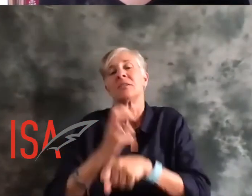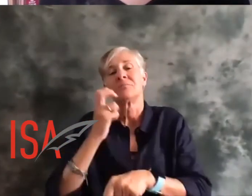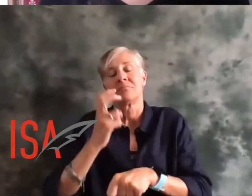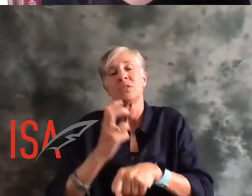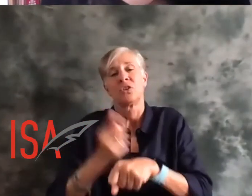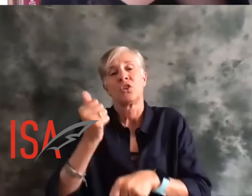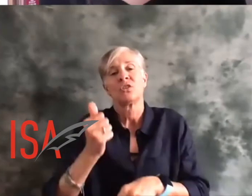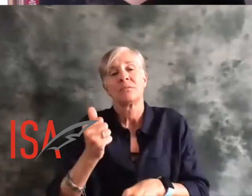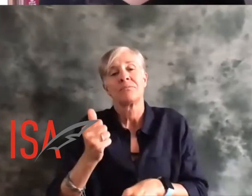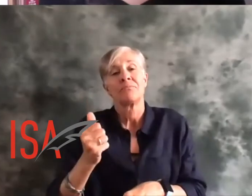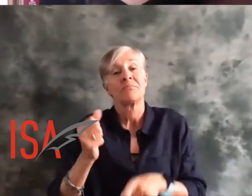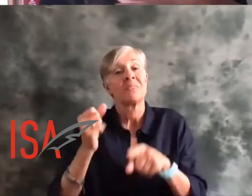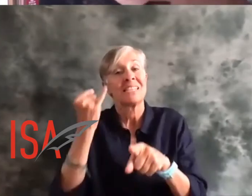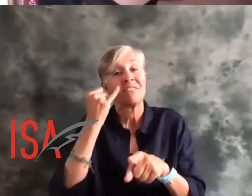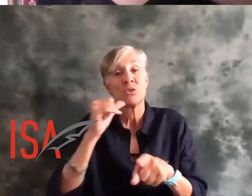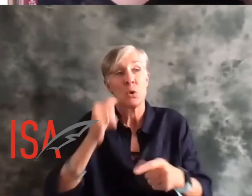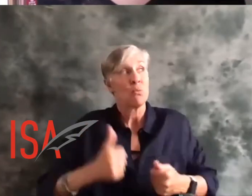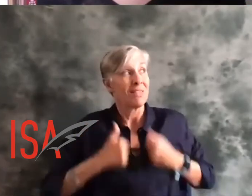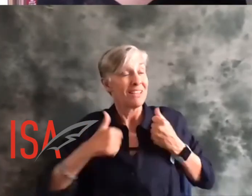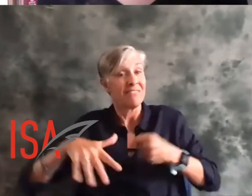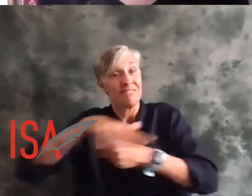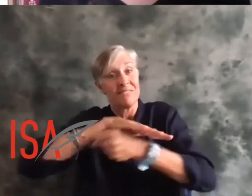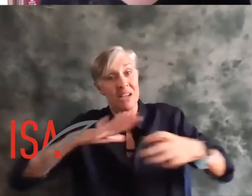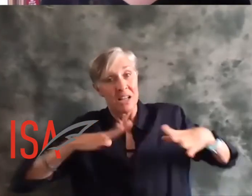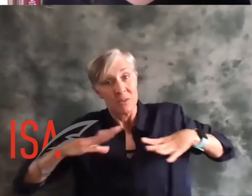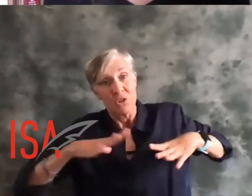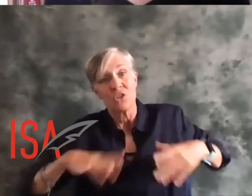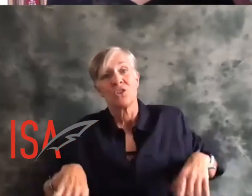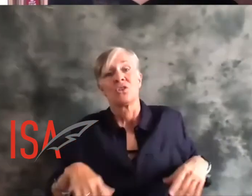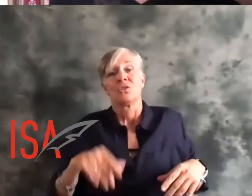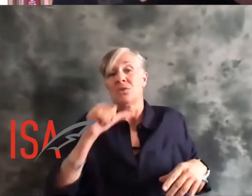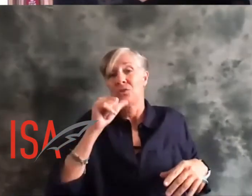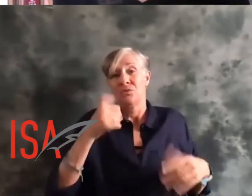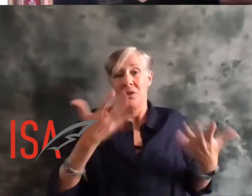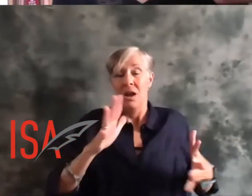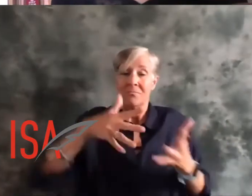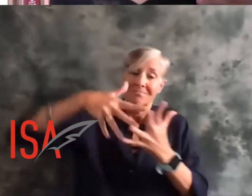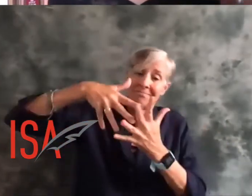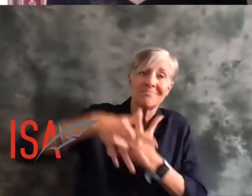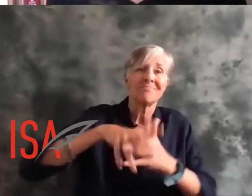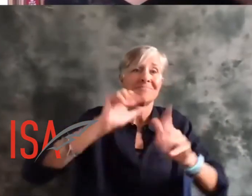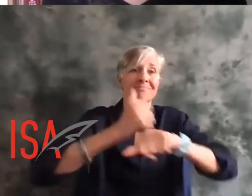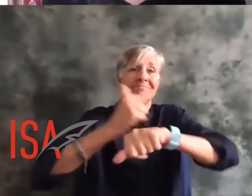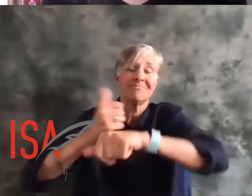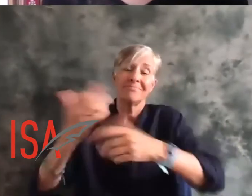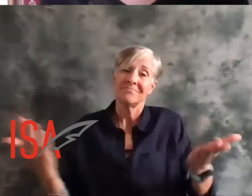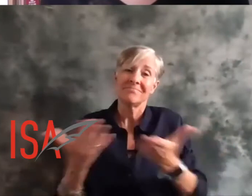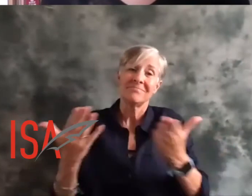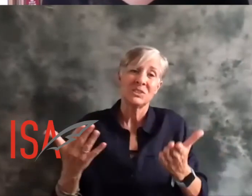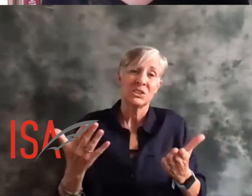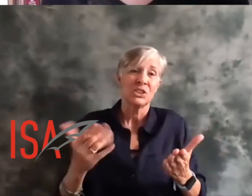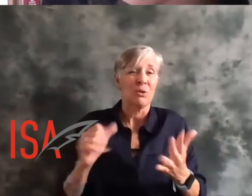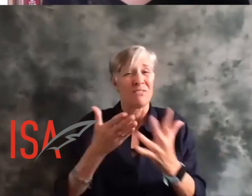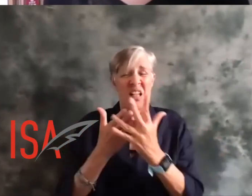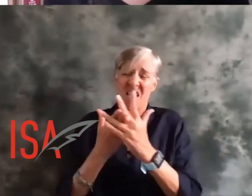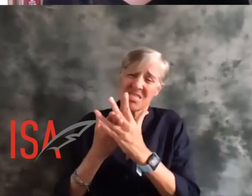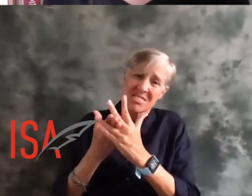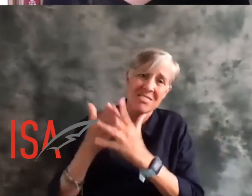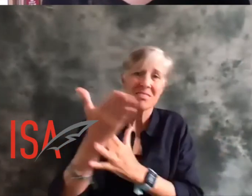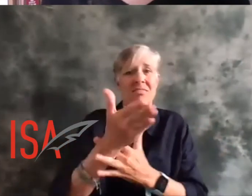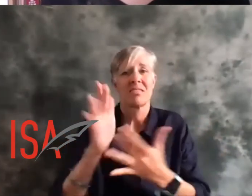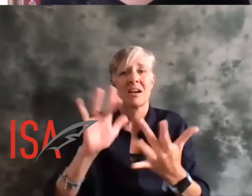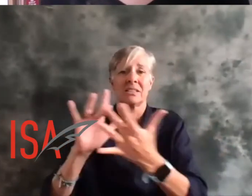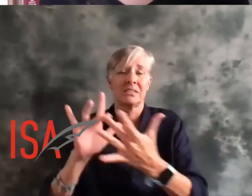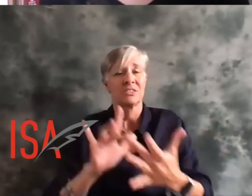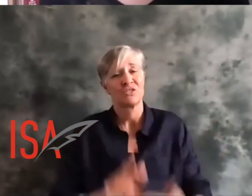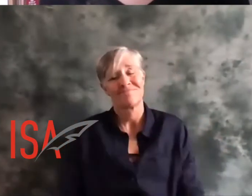if you're somebody who's not living in the area, or if you don't have a lot of established connections in the area. You have to forge those. You have to make those.